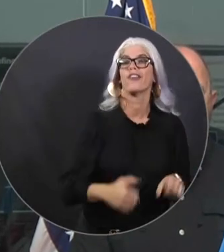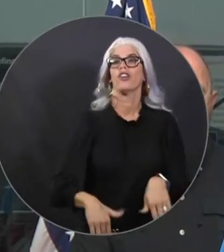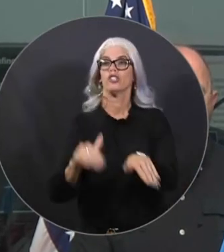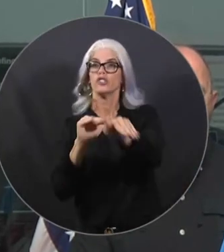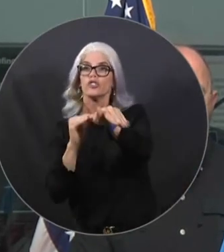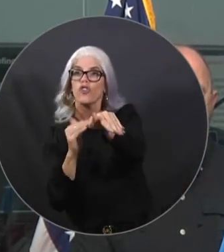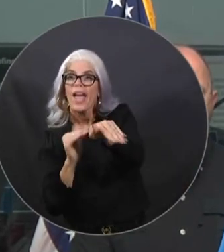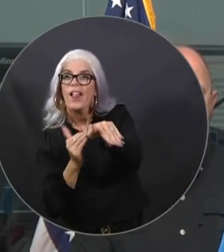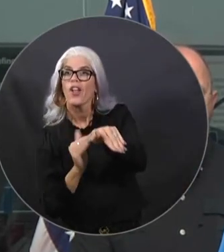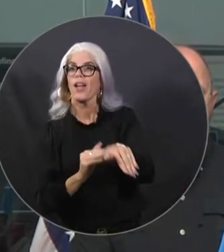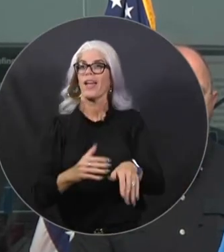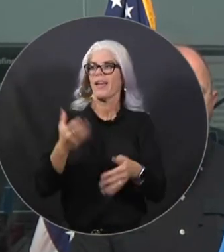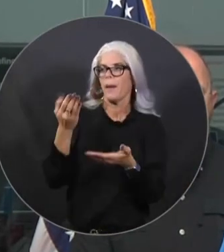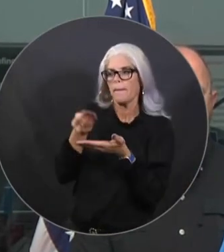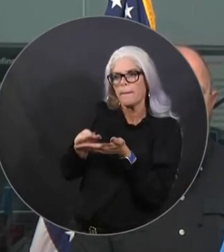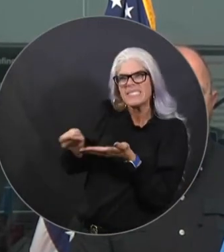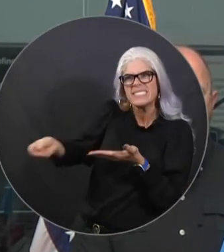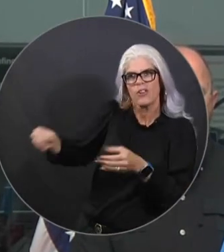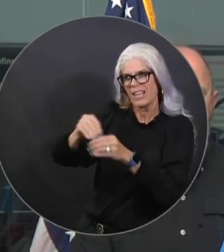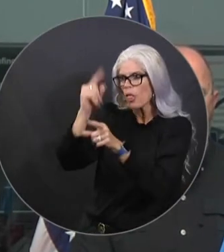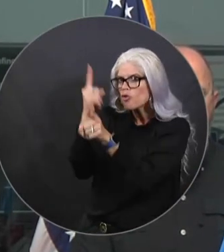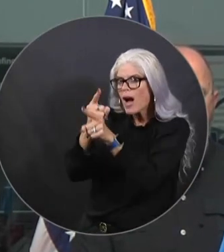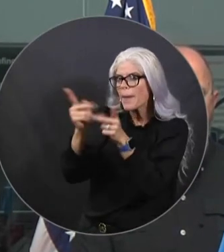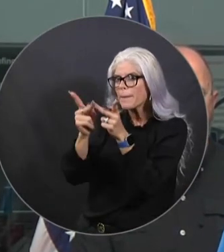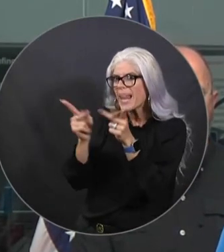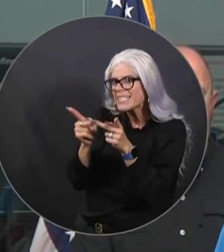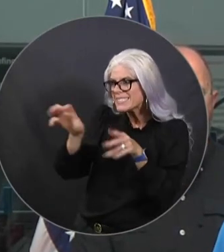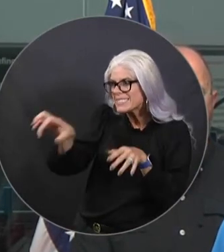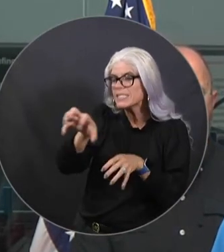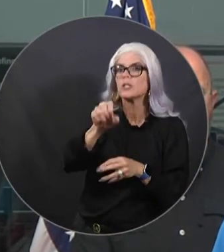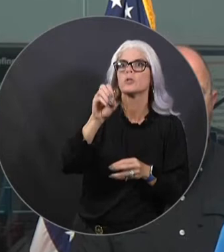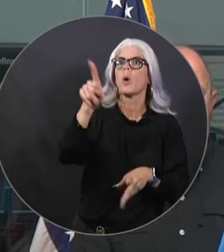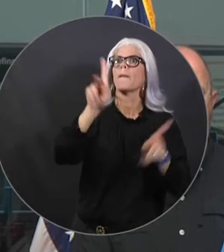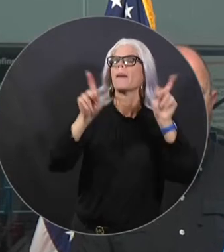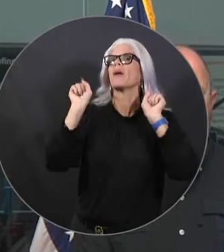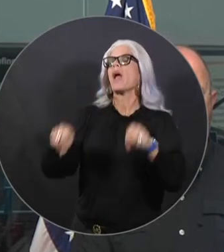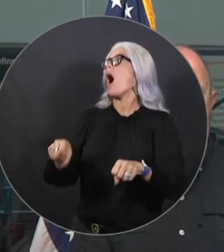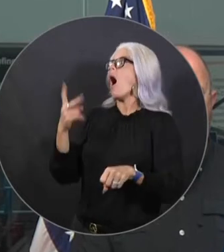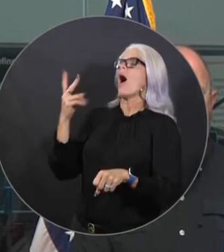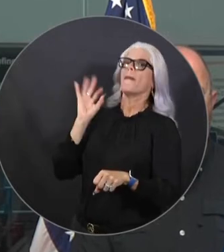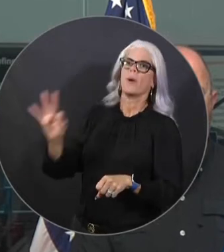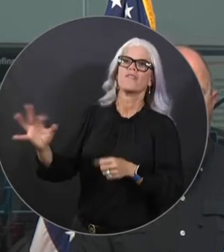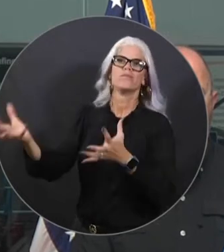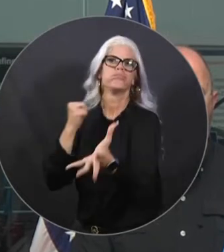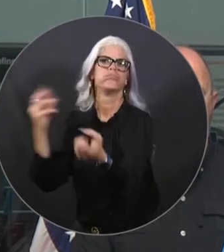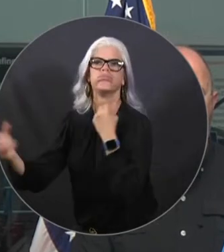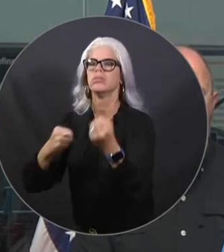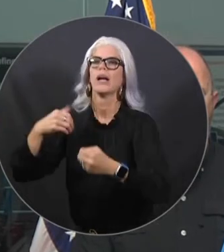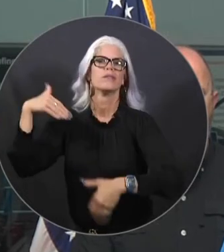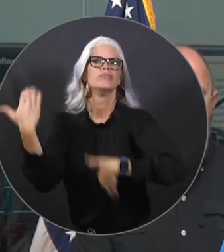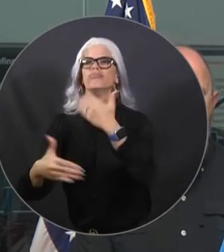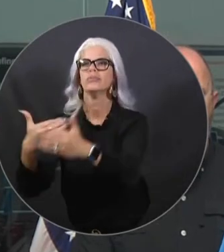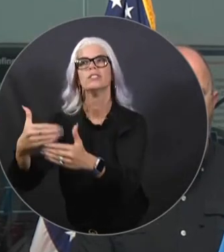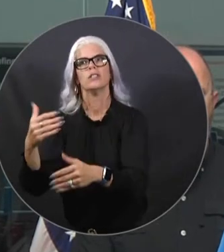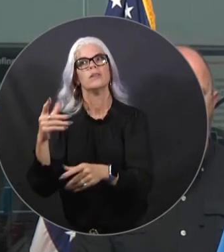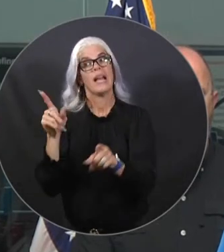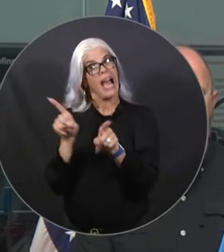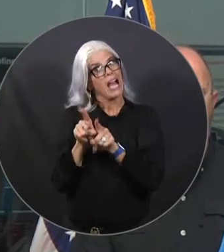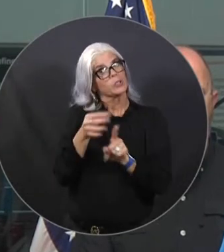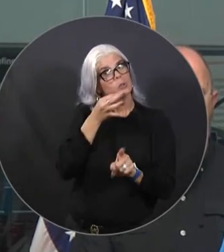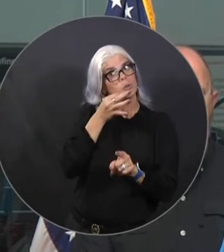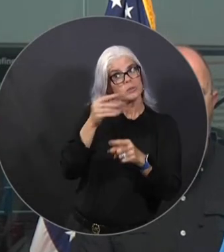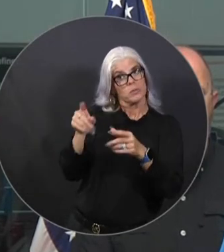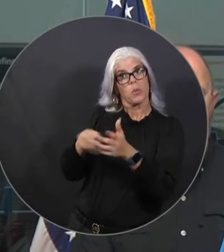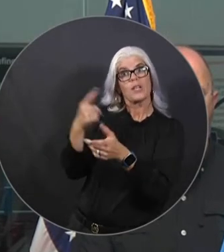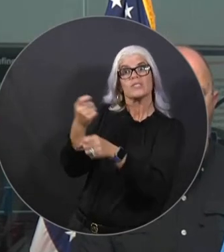best opportunity to resume operations as soon as it's safe to do so. We have 385 stores and clubs here in Florida,